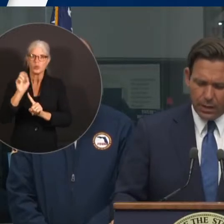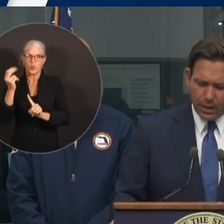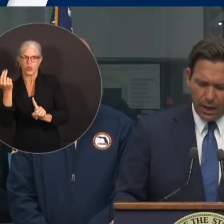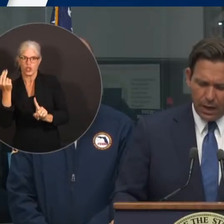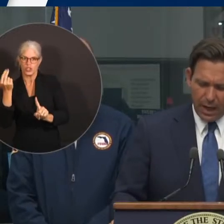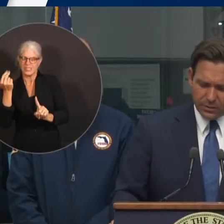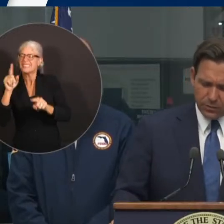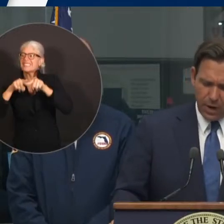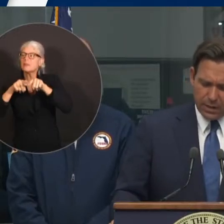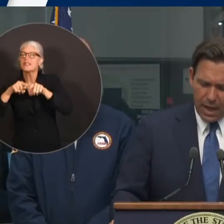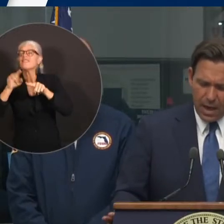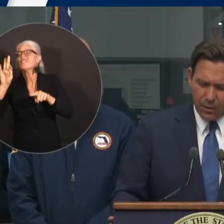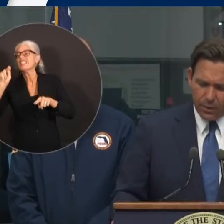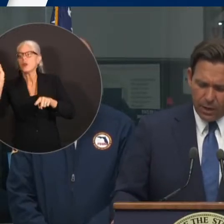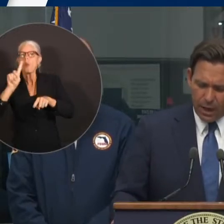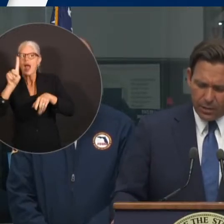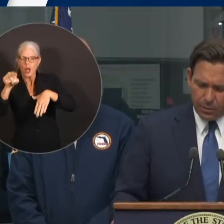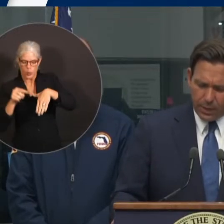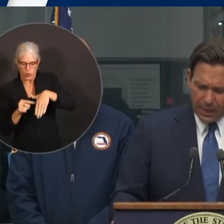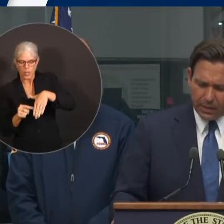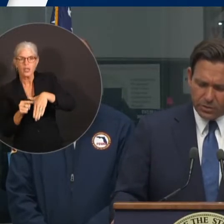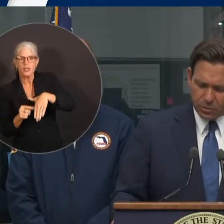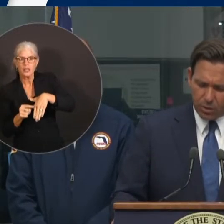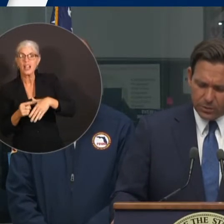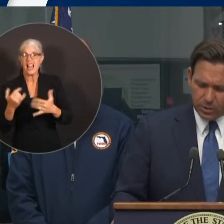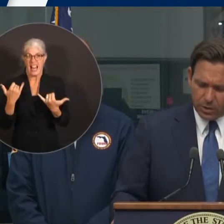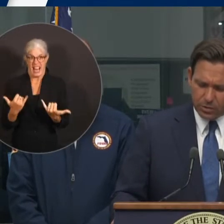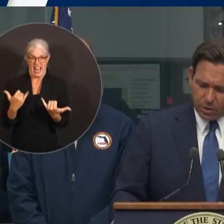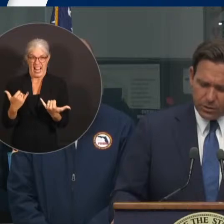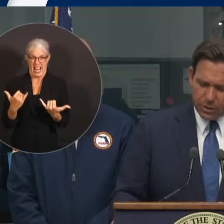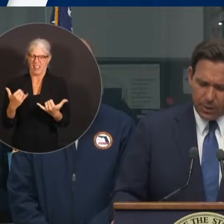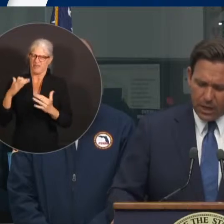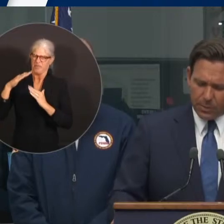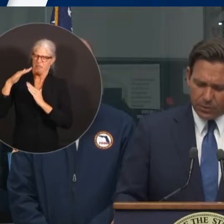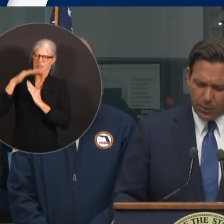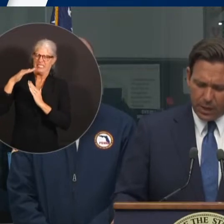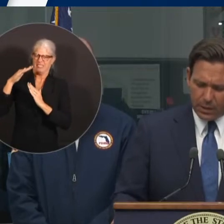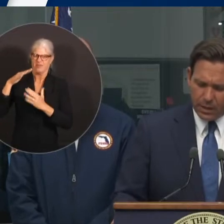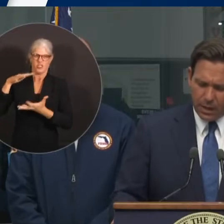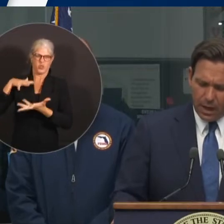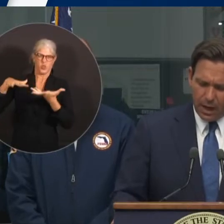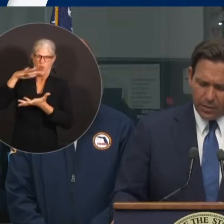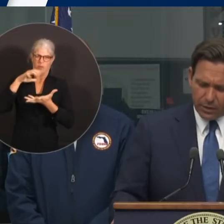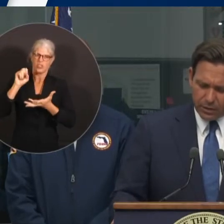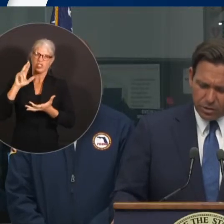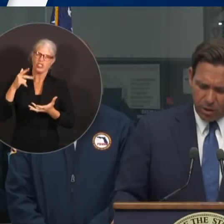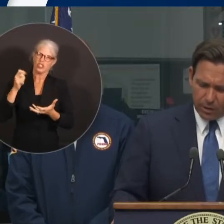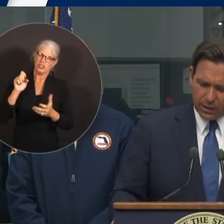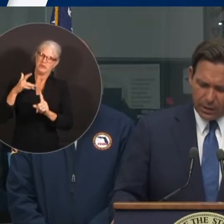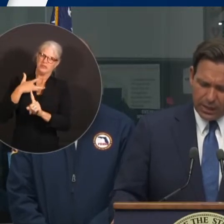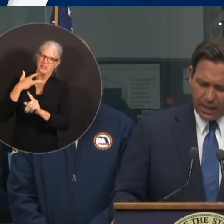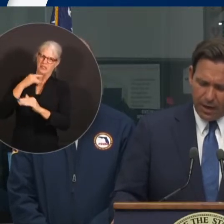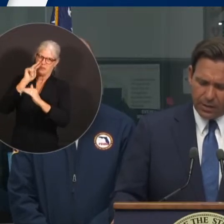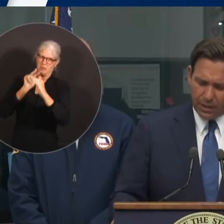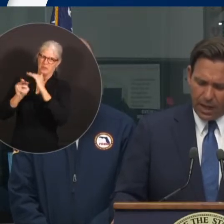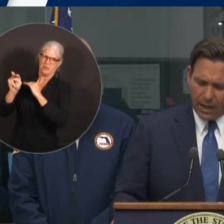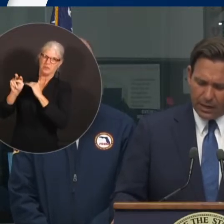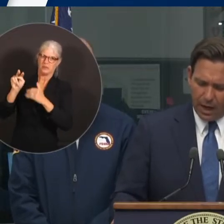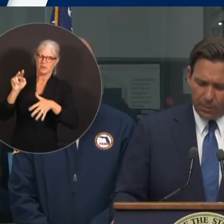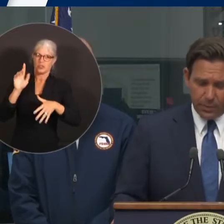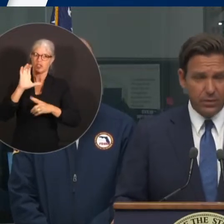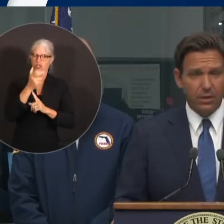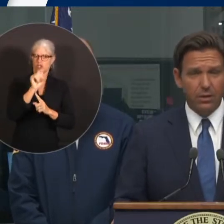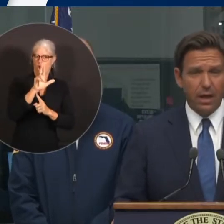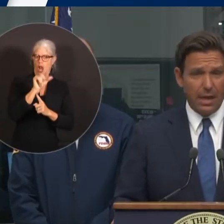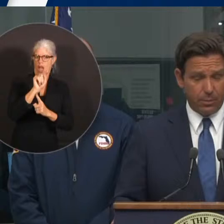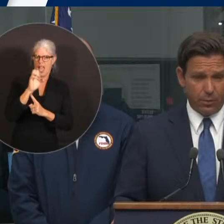Florida. As of right now, the peak storm surge looks to be between the Charlotte-Lee County line